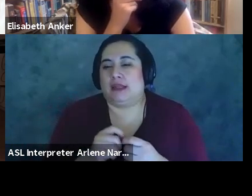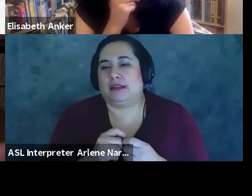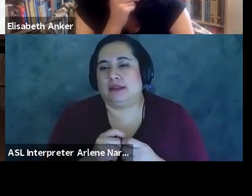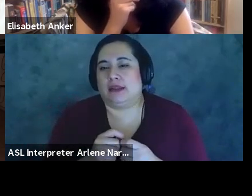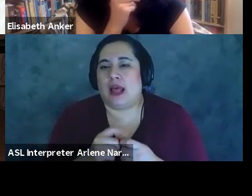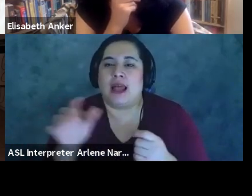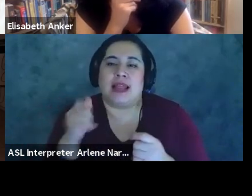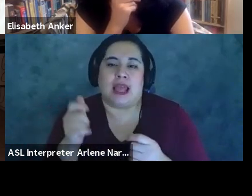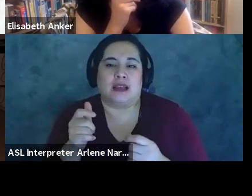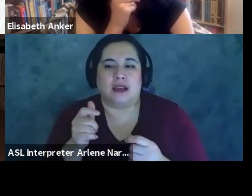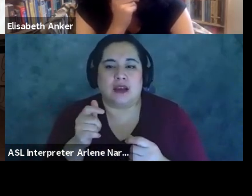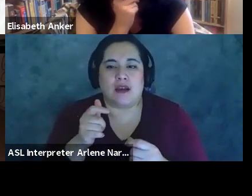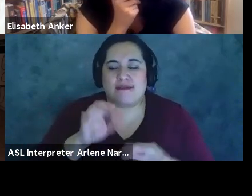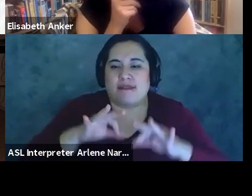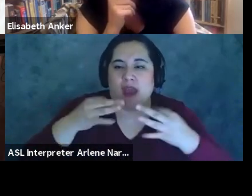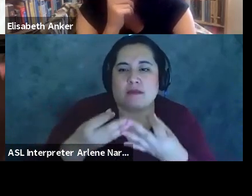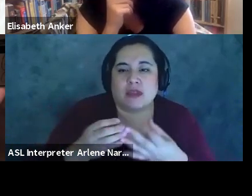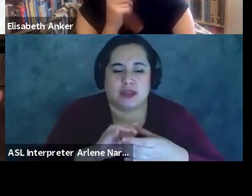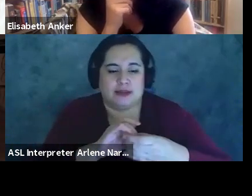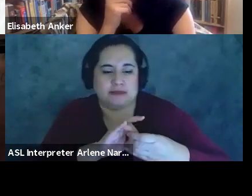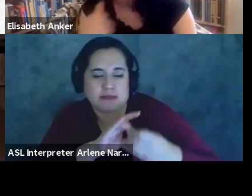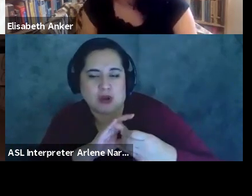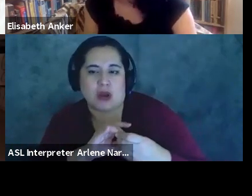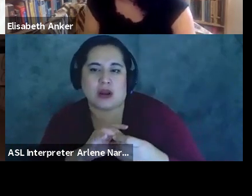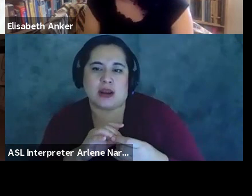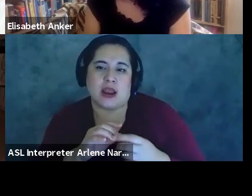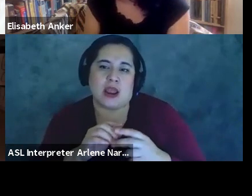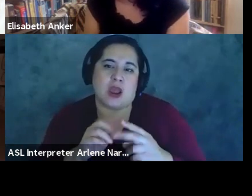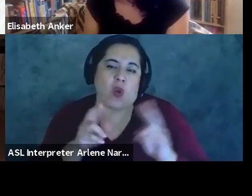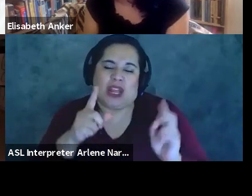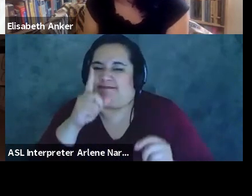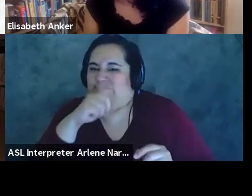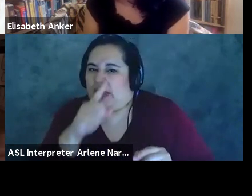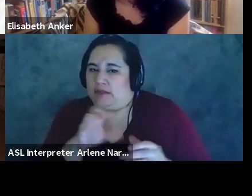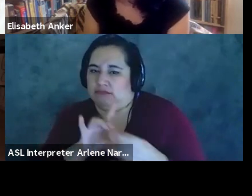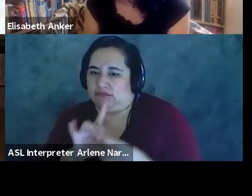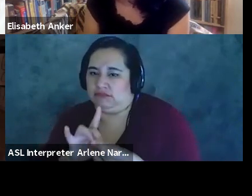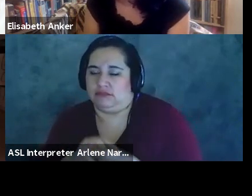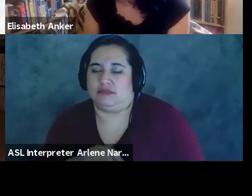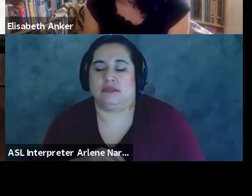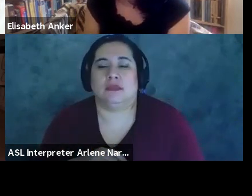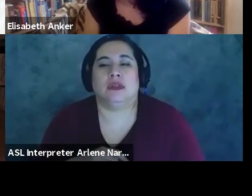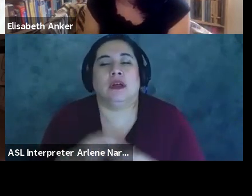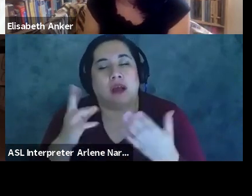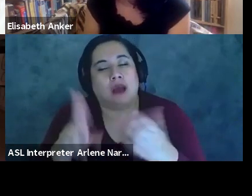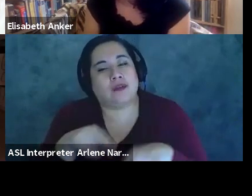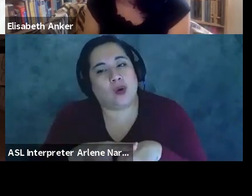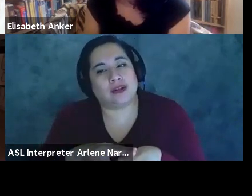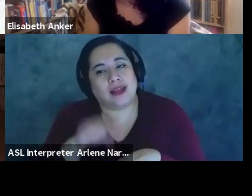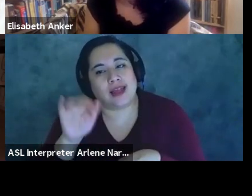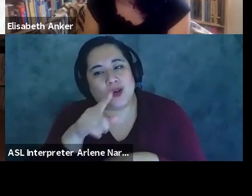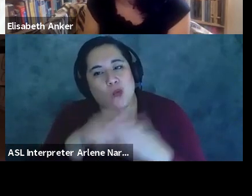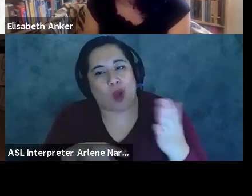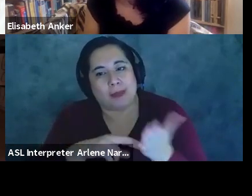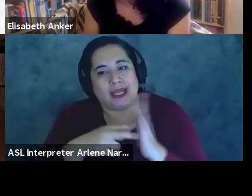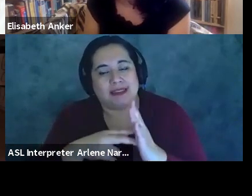ties of kinship, except fictitious ties of kinship, which of course define what